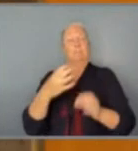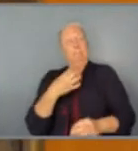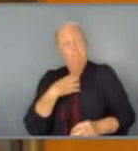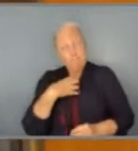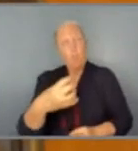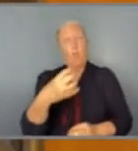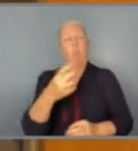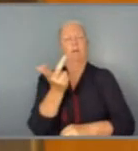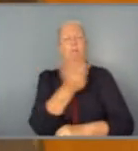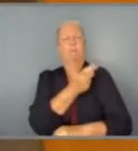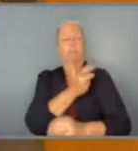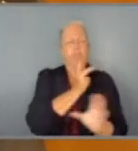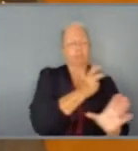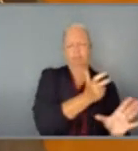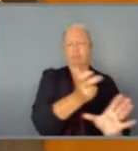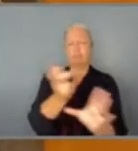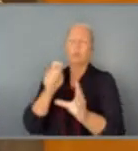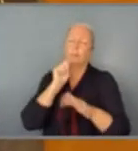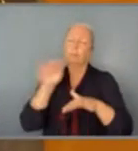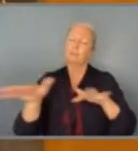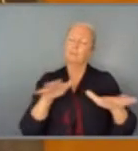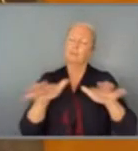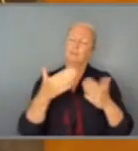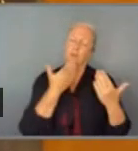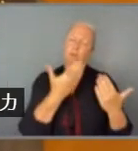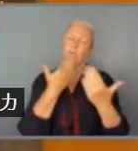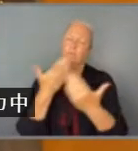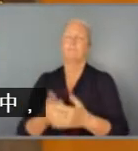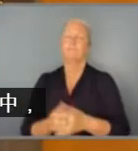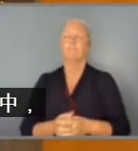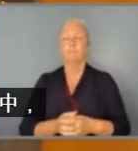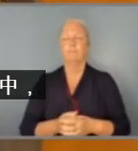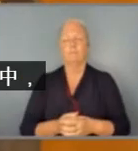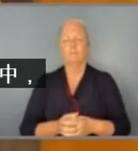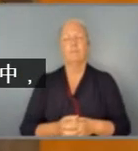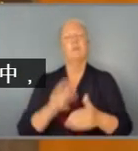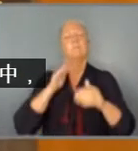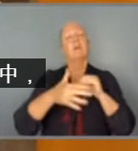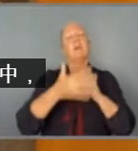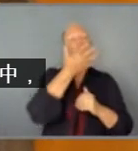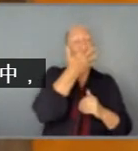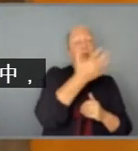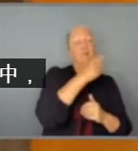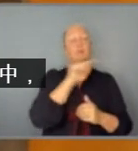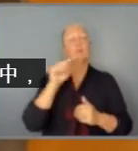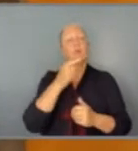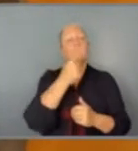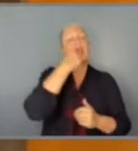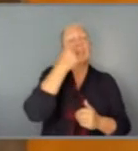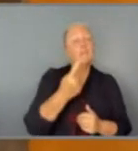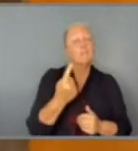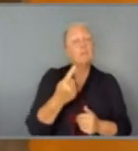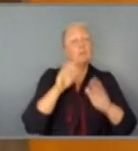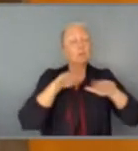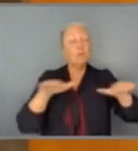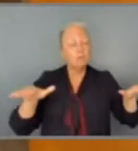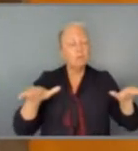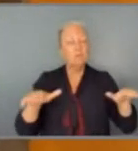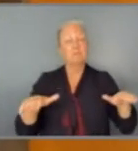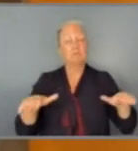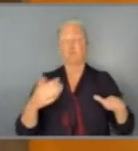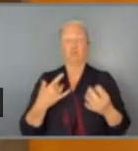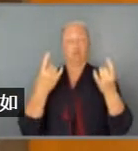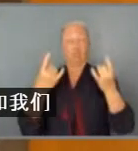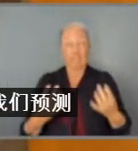the efforts in all of that. In relation to the 5 to 11-year-olds, we are fully on track to commence the program on the